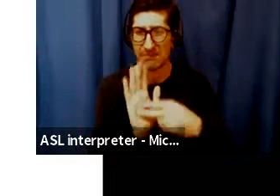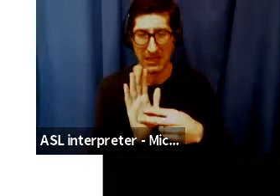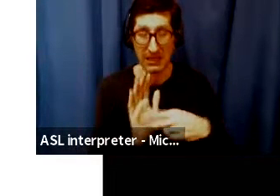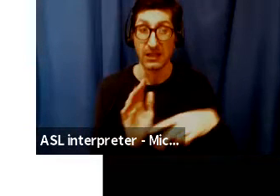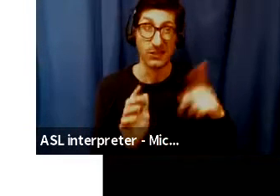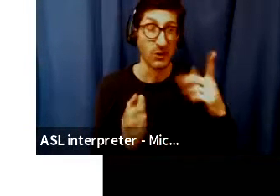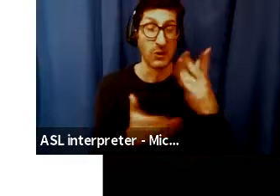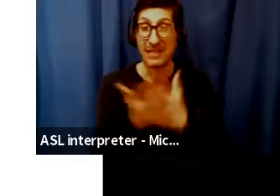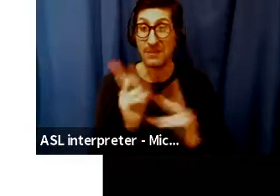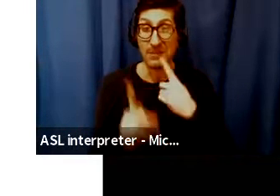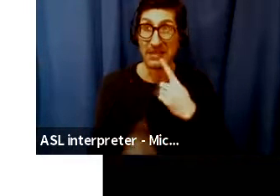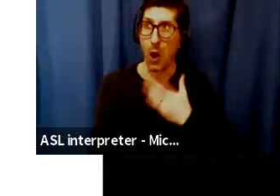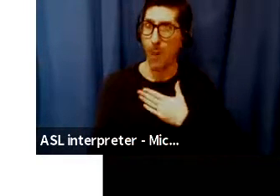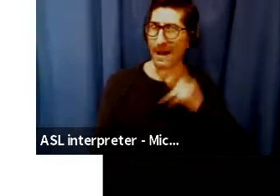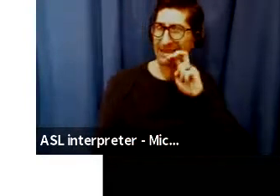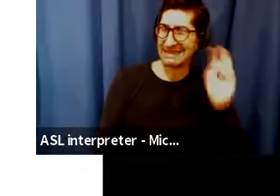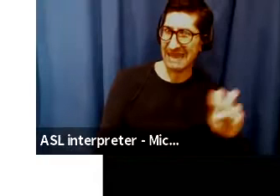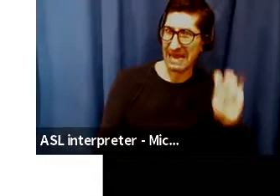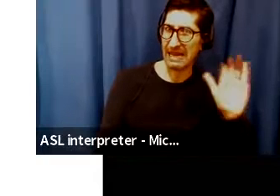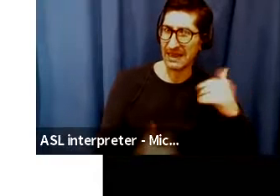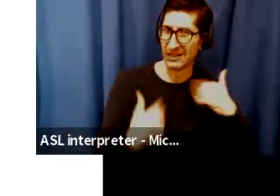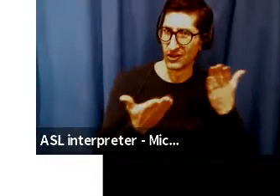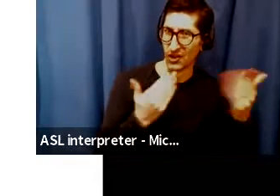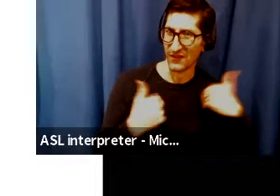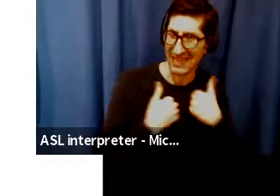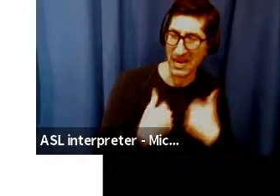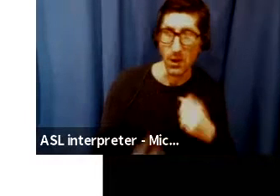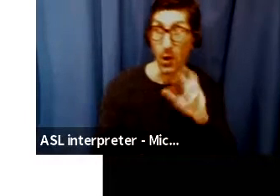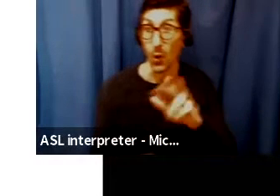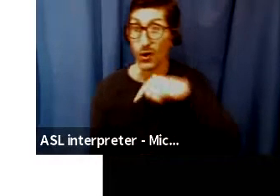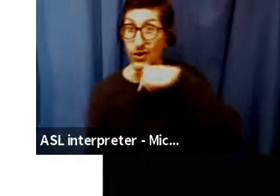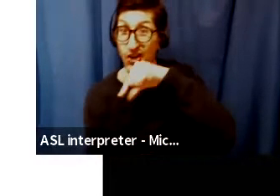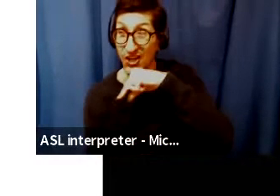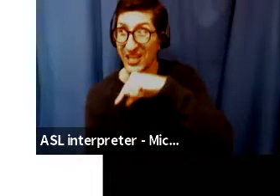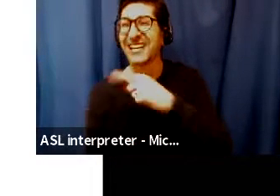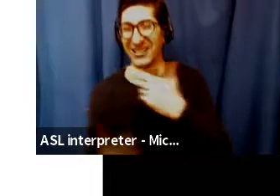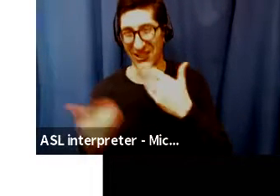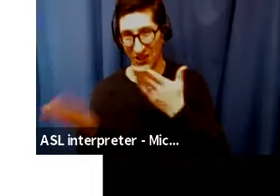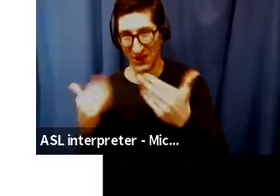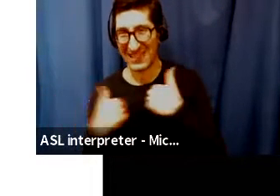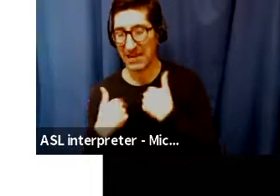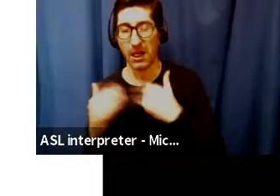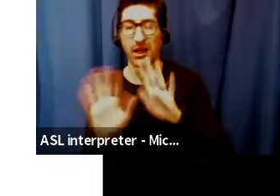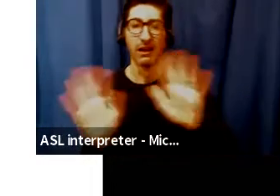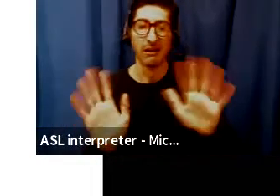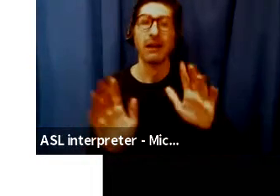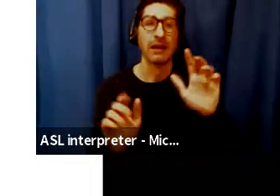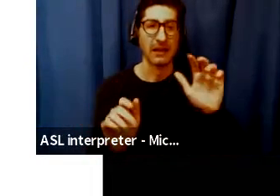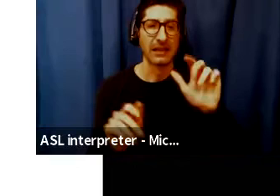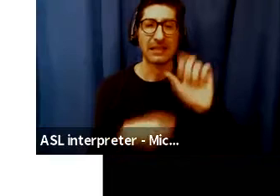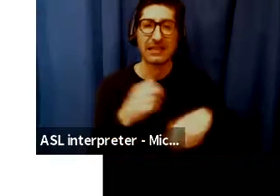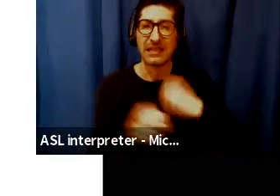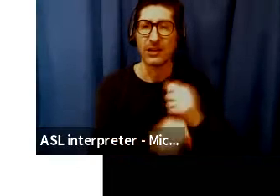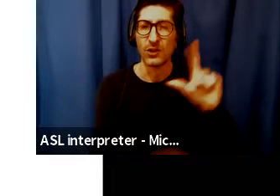there's turkeys and all sorts of things were service animals. So in 2010, the Department of Justice amended the regulations